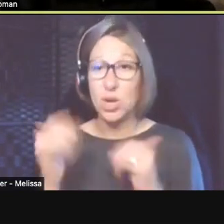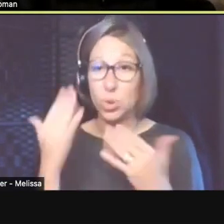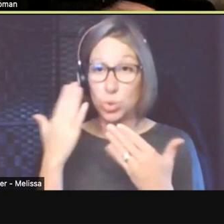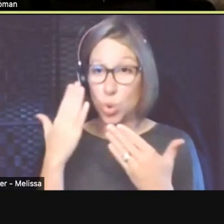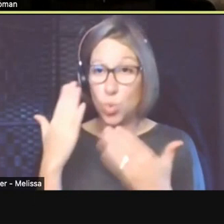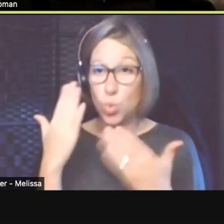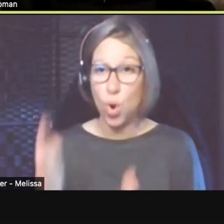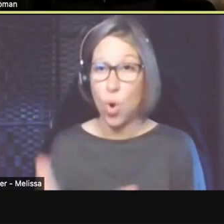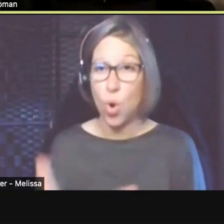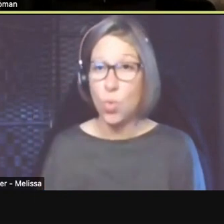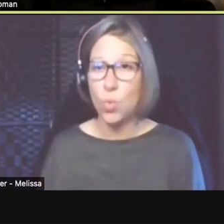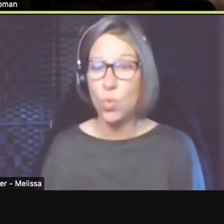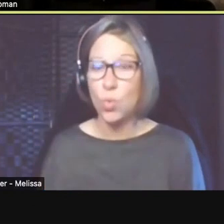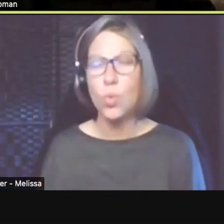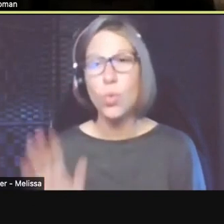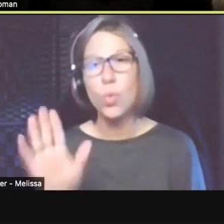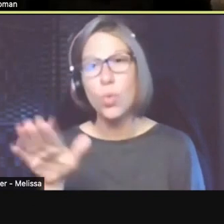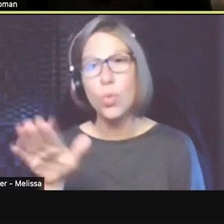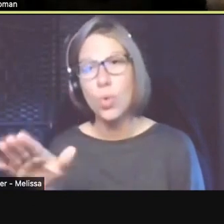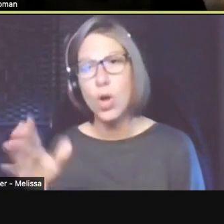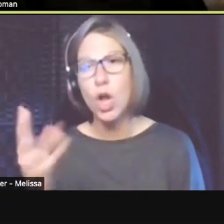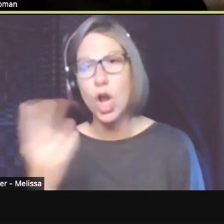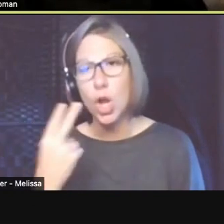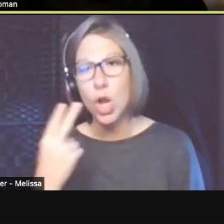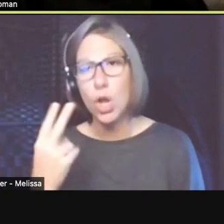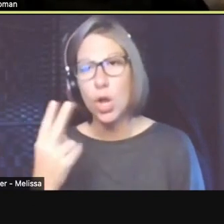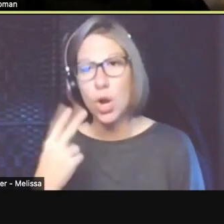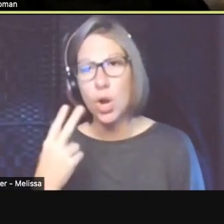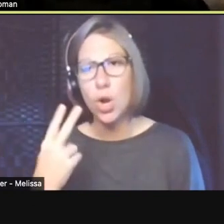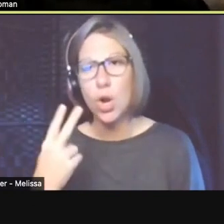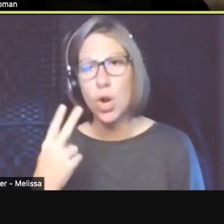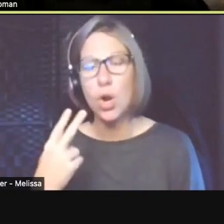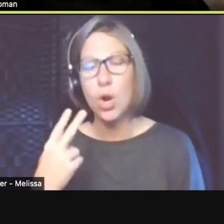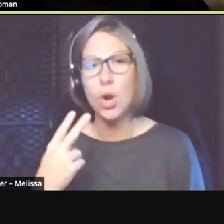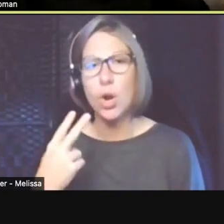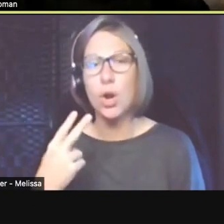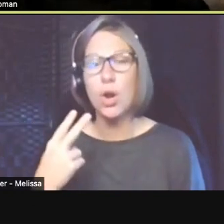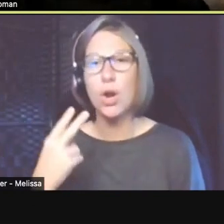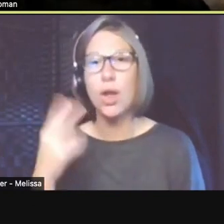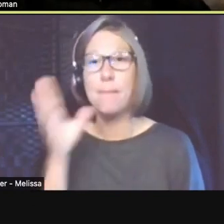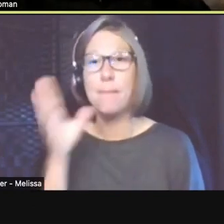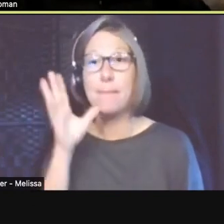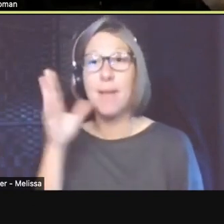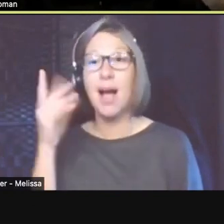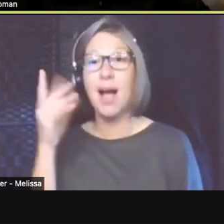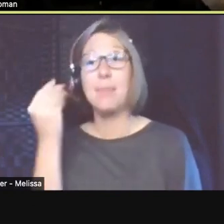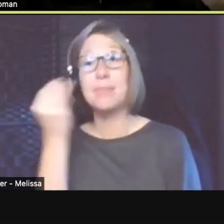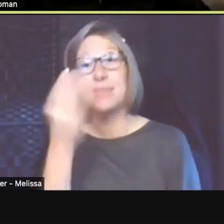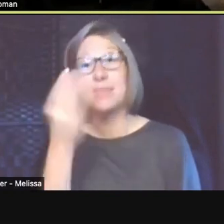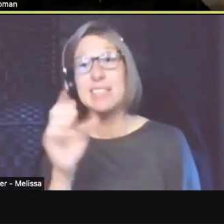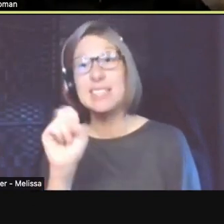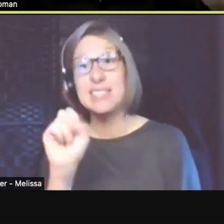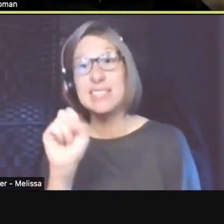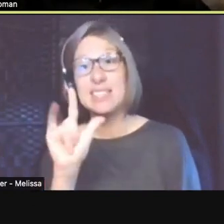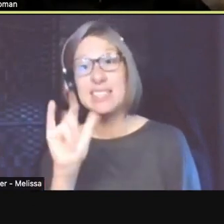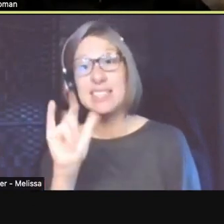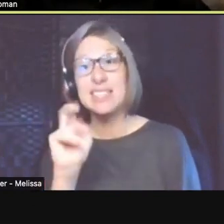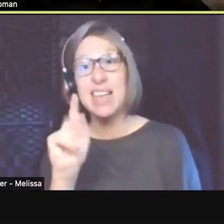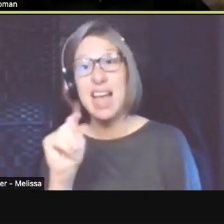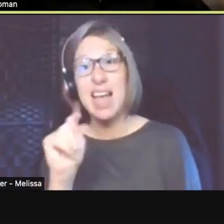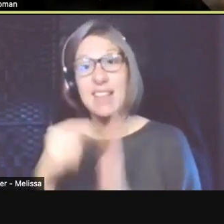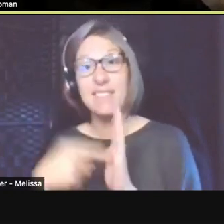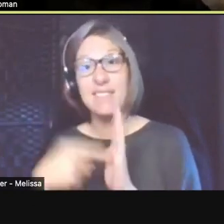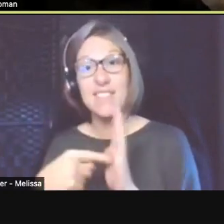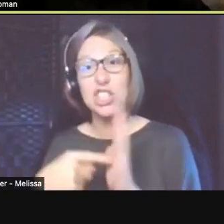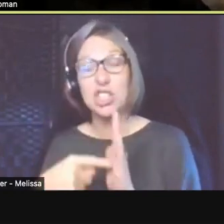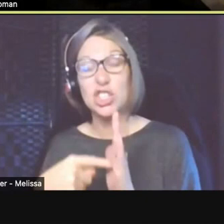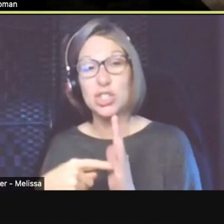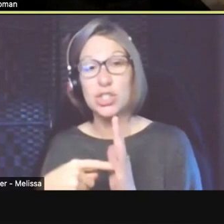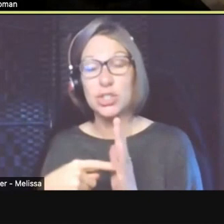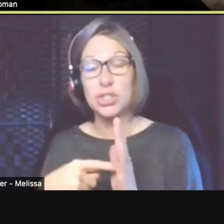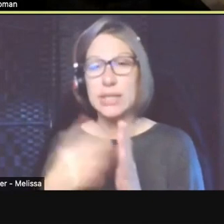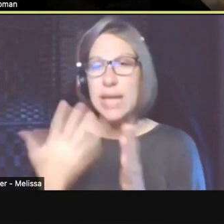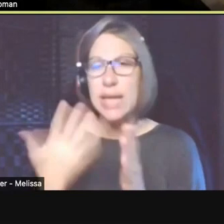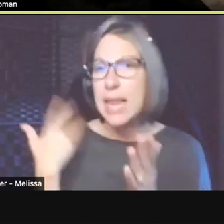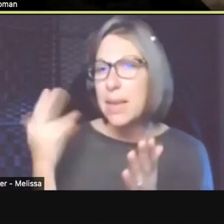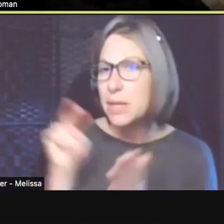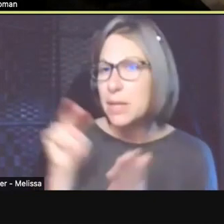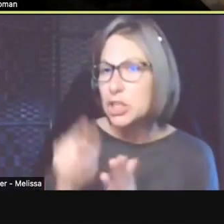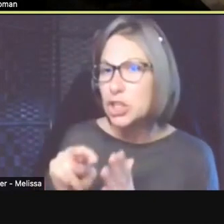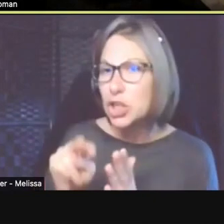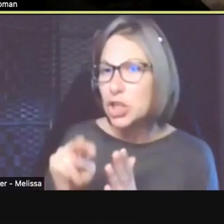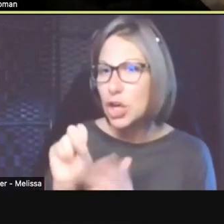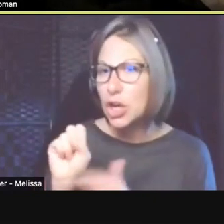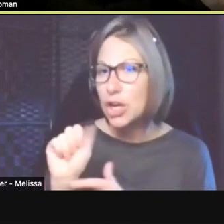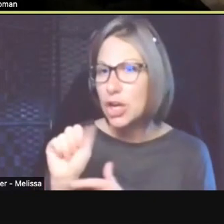Well, look at me. Here, let's take this. Let's take this out of the way. Let's look at the salient features of it and see if we can figure out what it is.